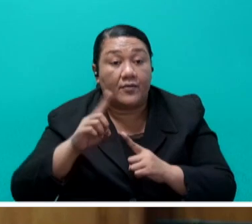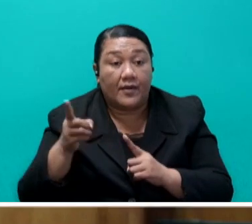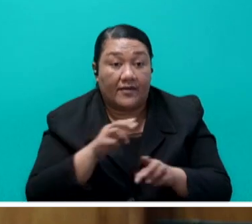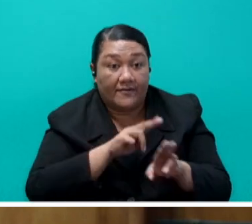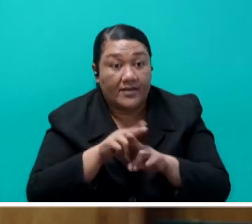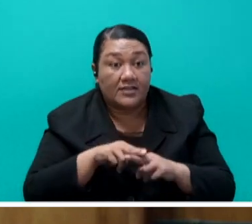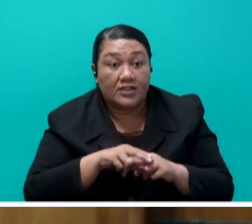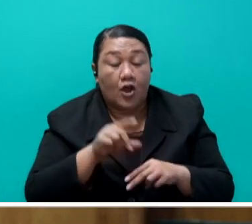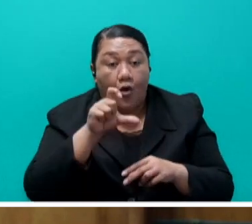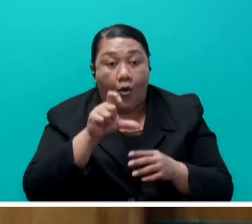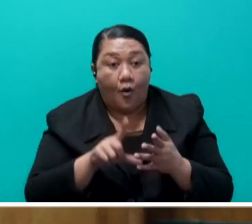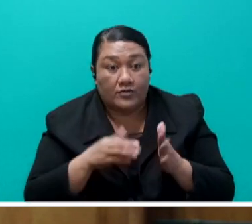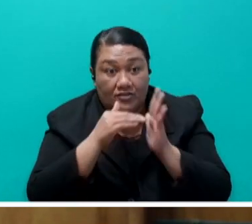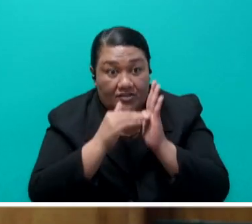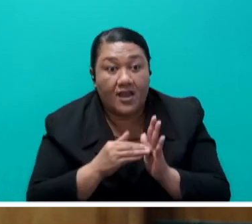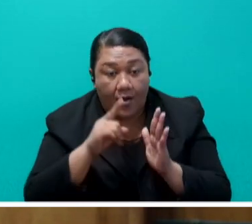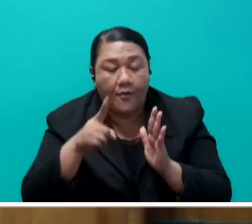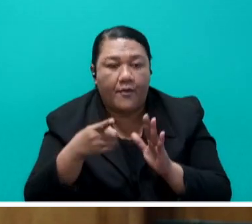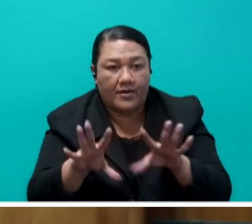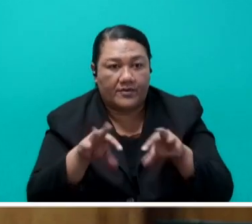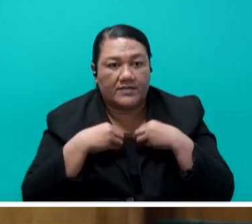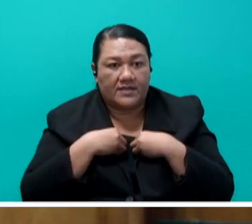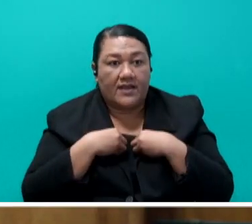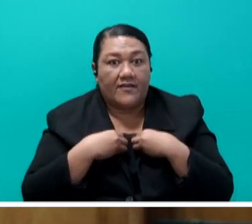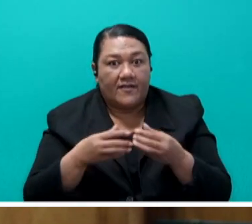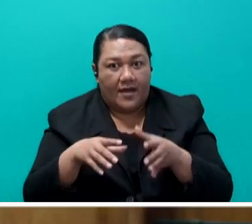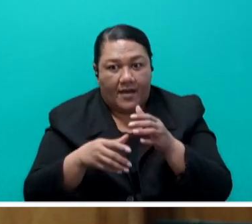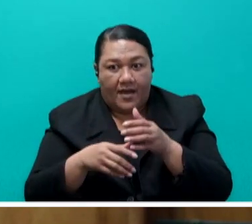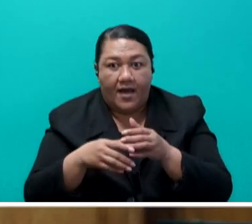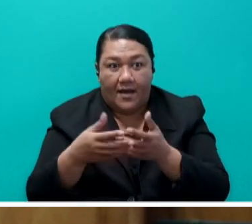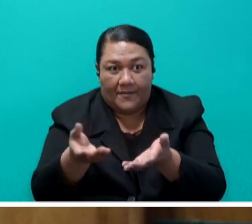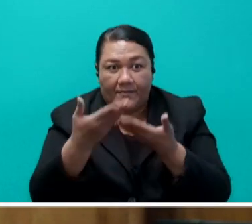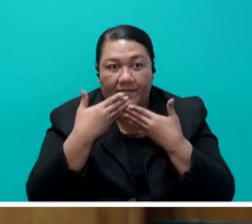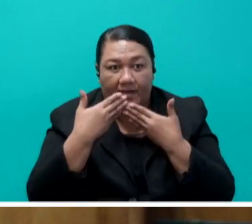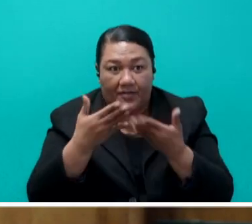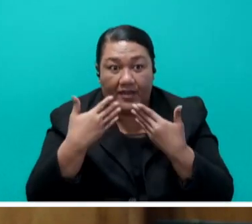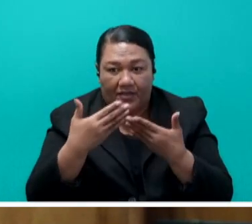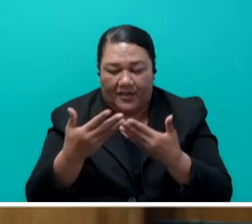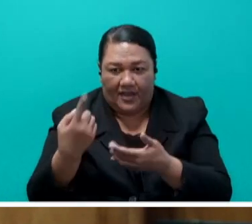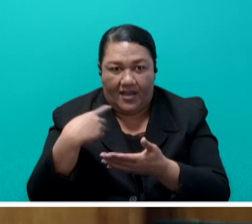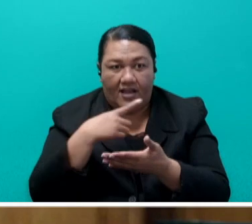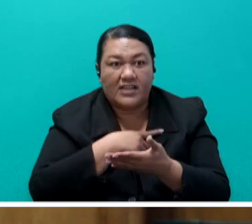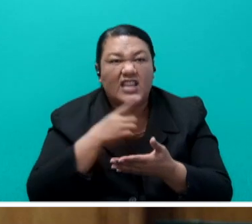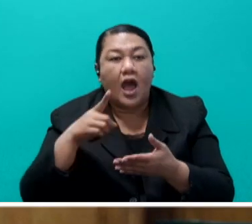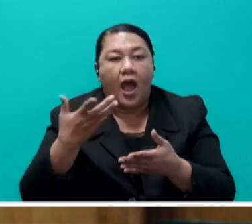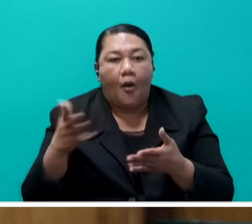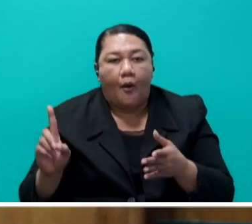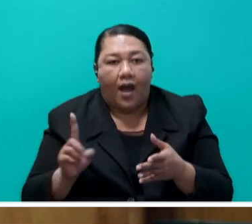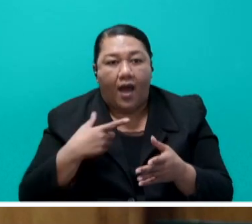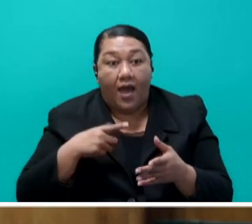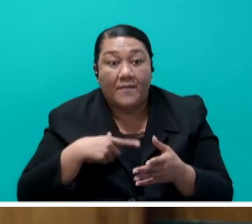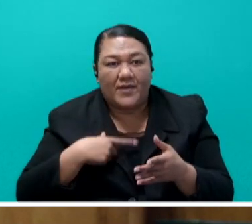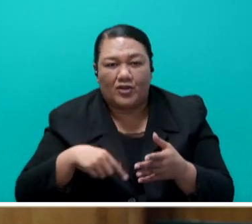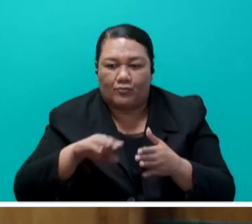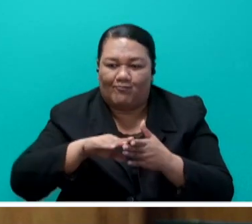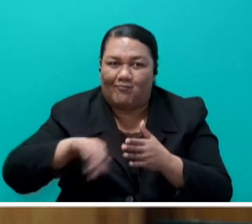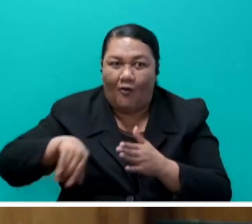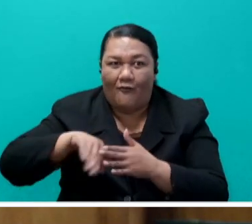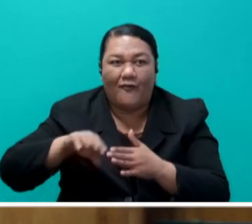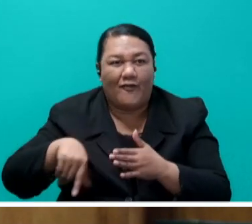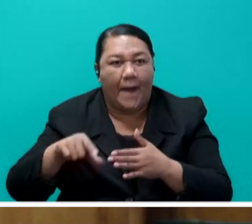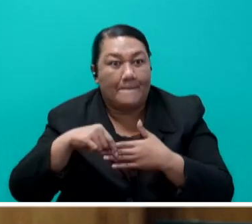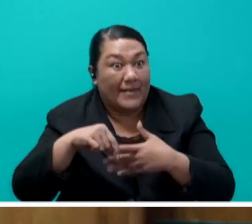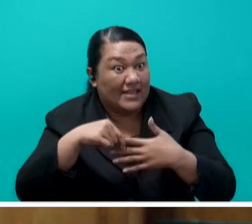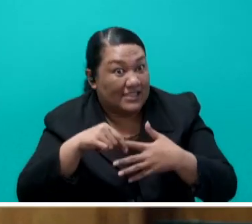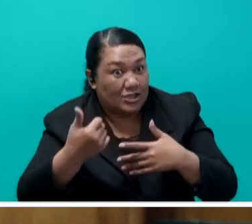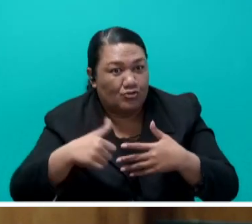the Plastics Dialogue received high praise as we facilitated discussions on plastic pollution and promoted